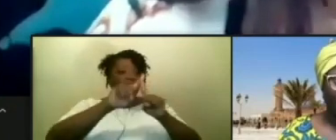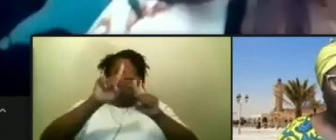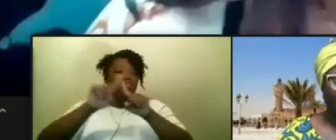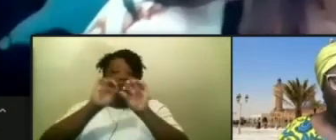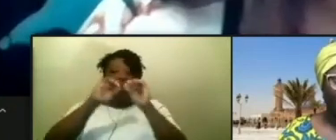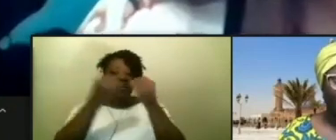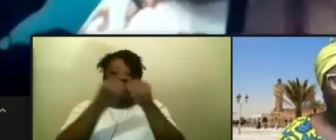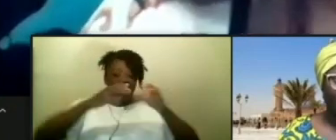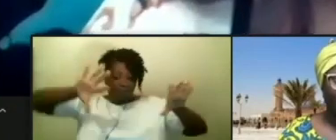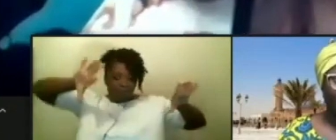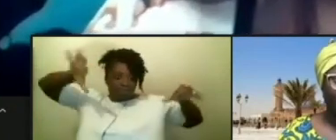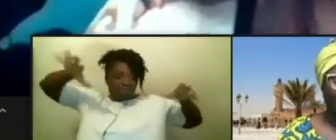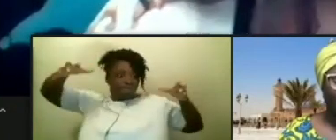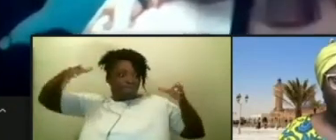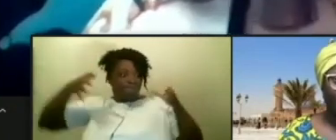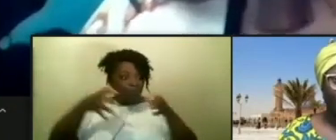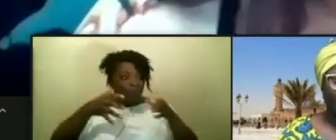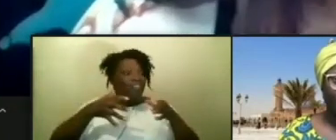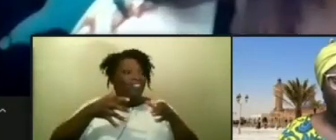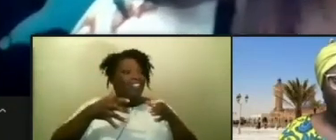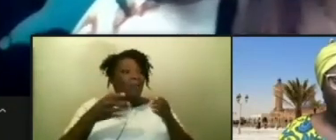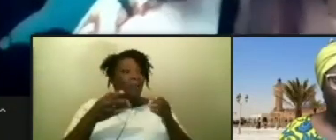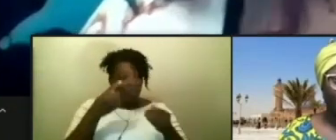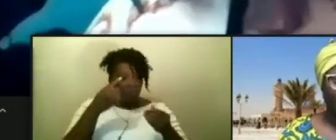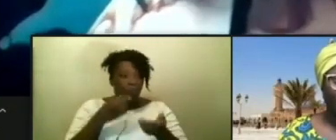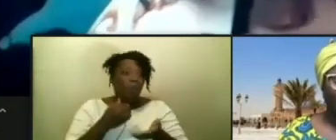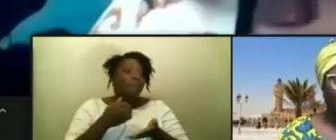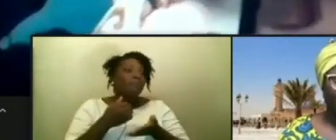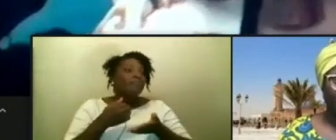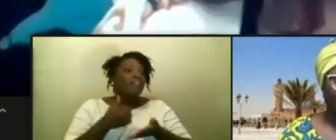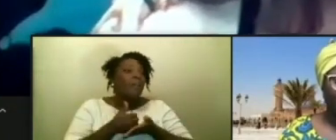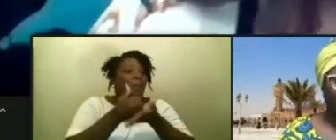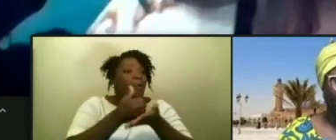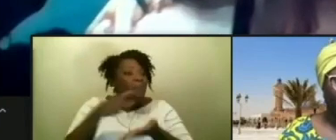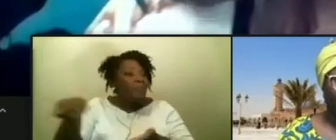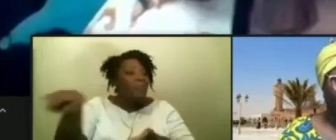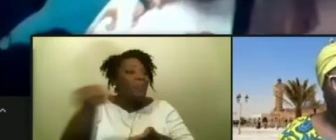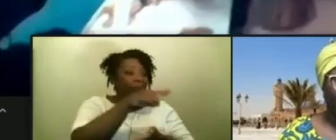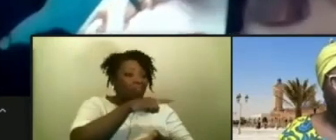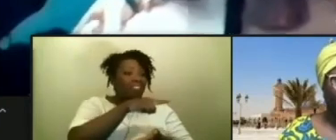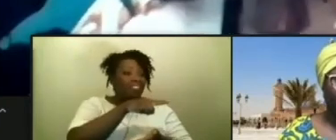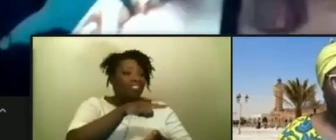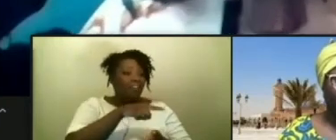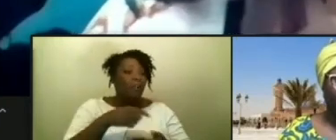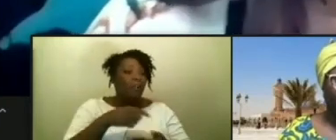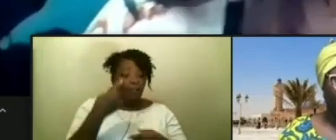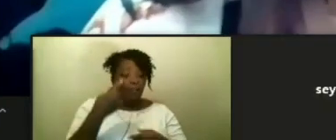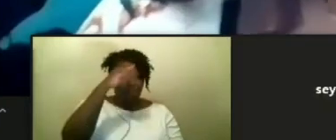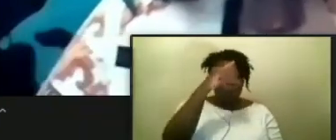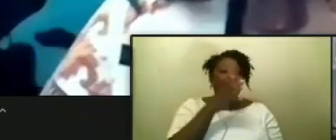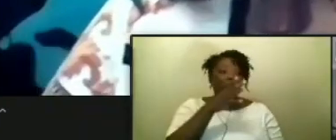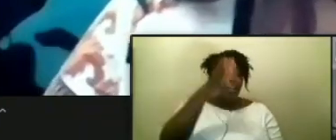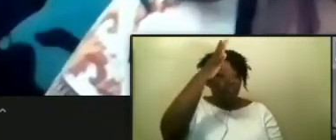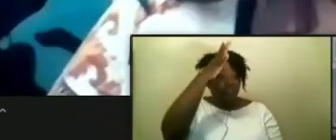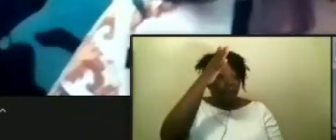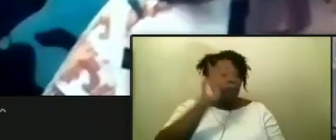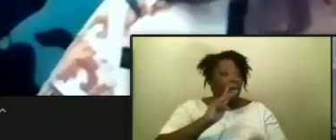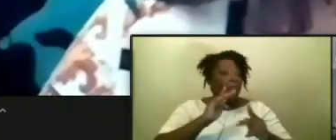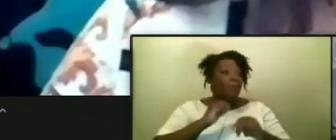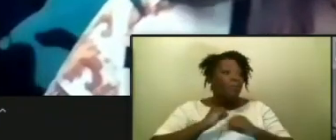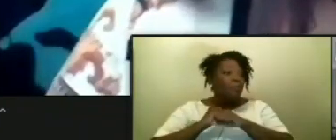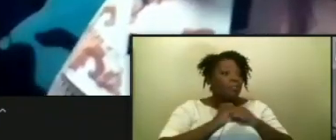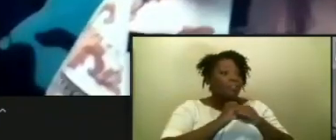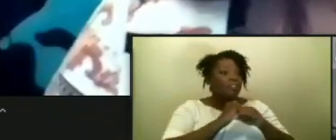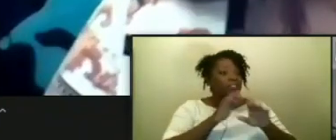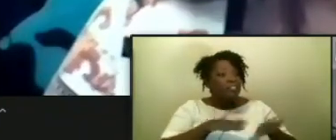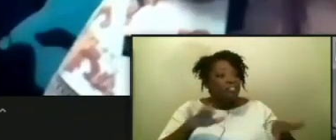have united to be a resource for you. The coalition is made of parents, is made for parents, guardians, youth, and family